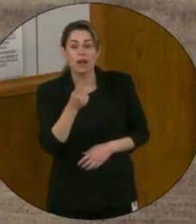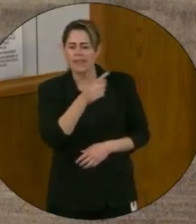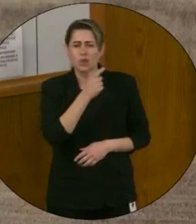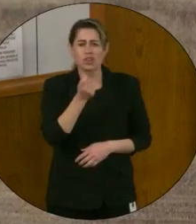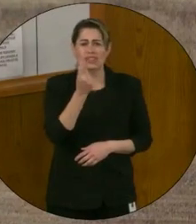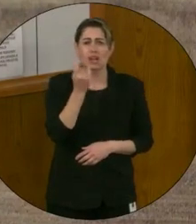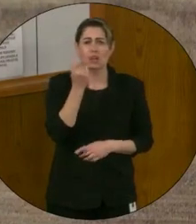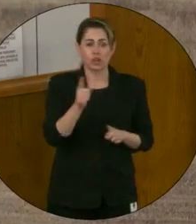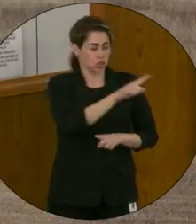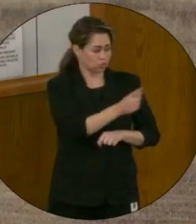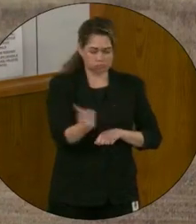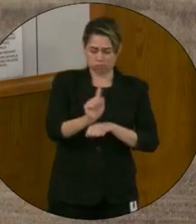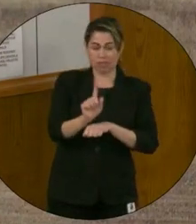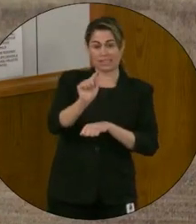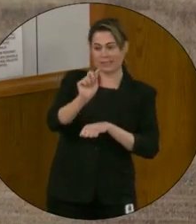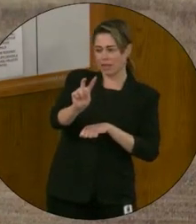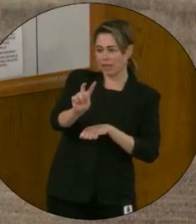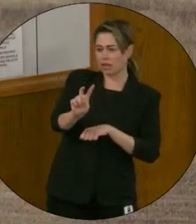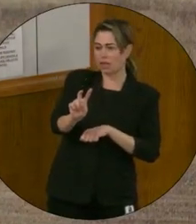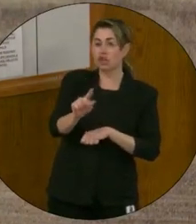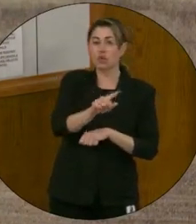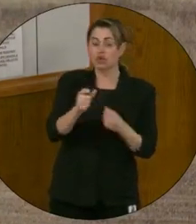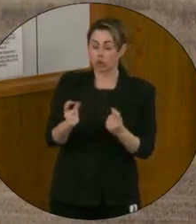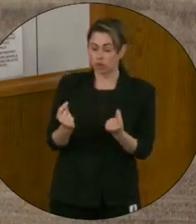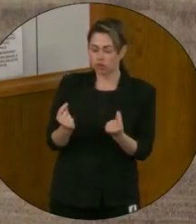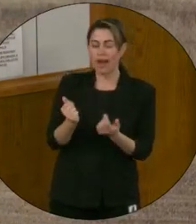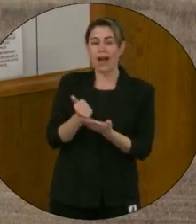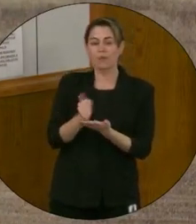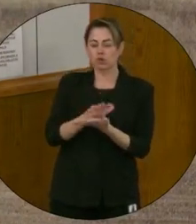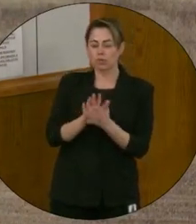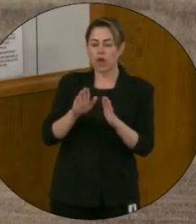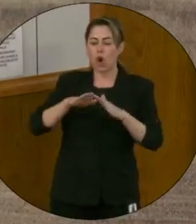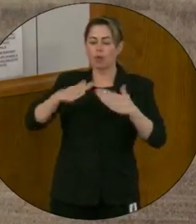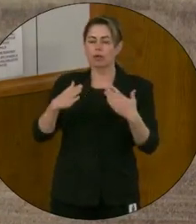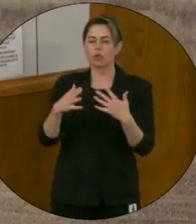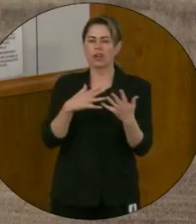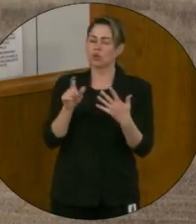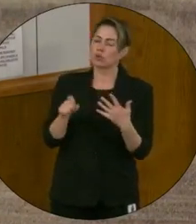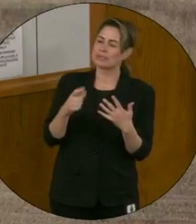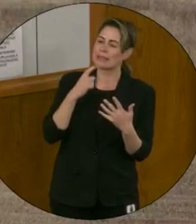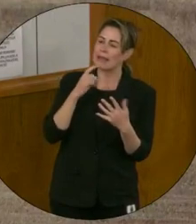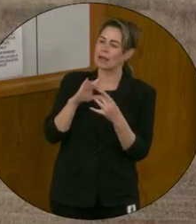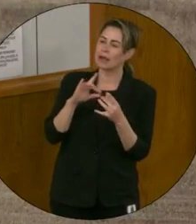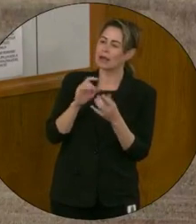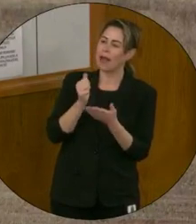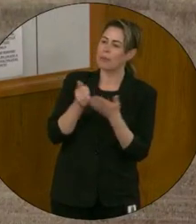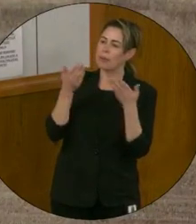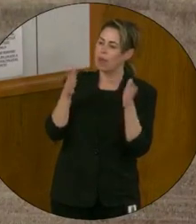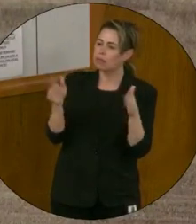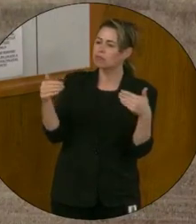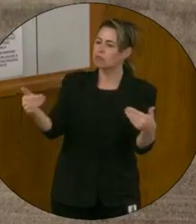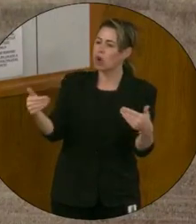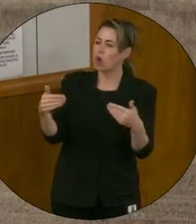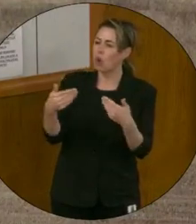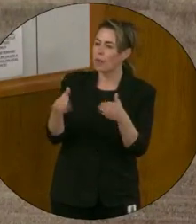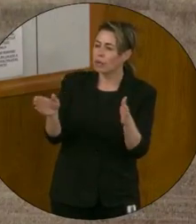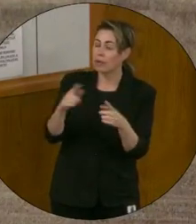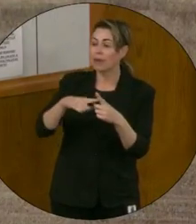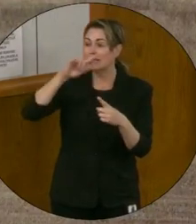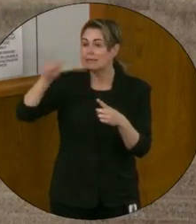TV, you were trying to get the schools open and saying what needed to be said in order to accomplish that goal. They took you at your